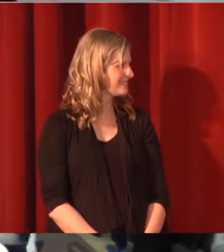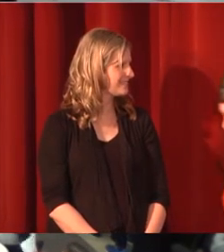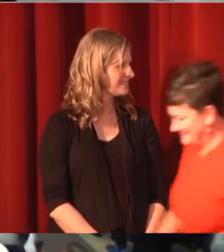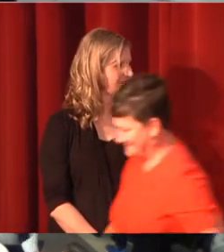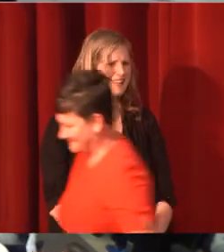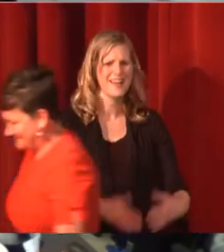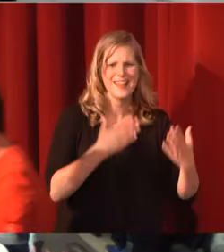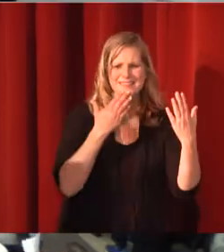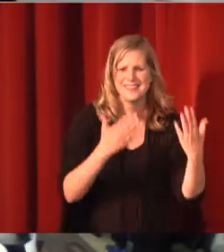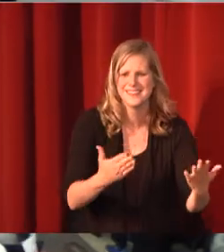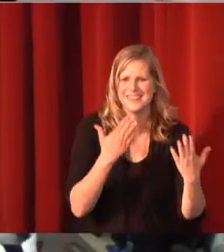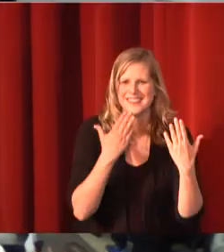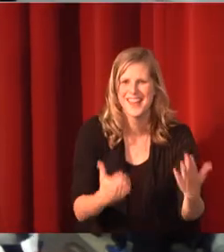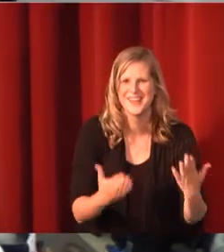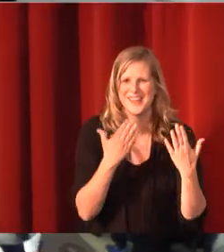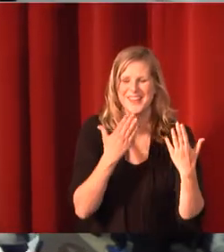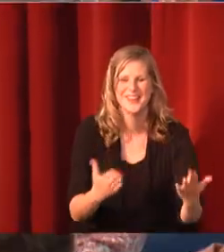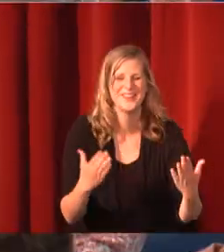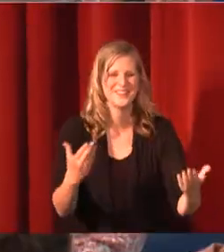thank you